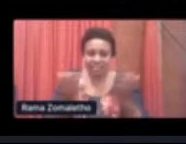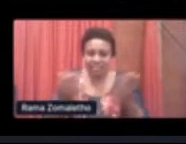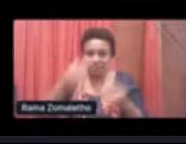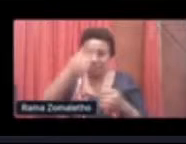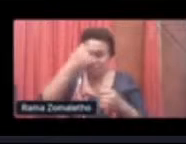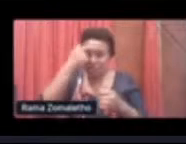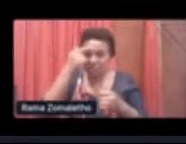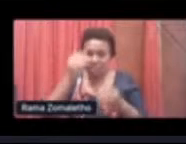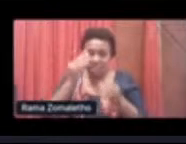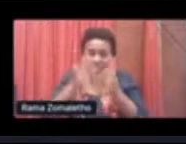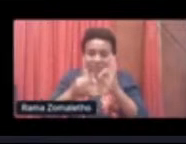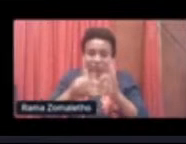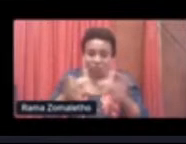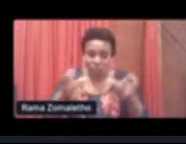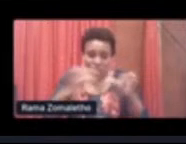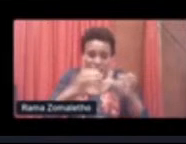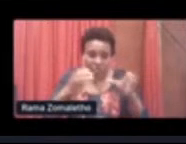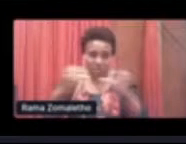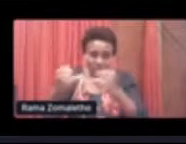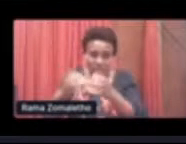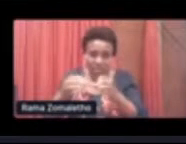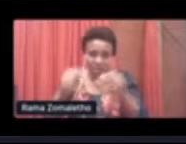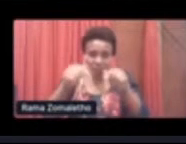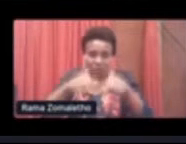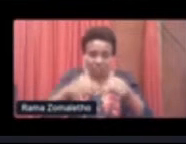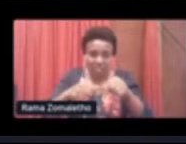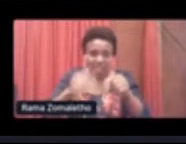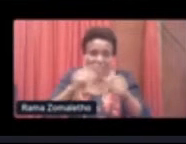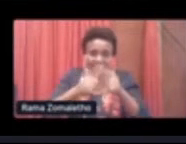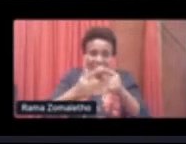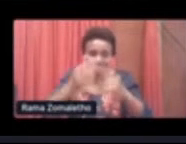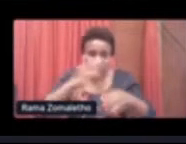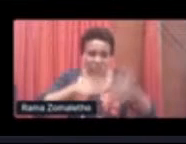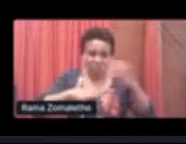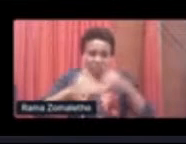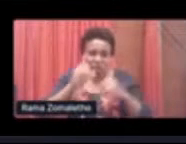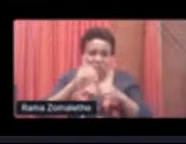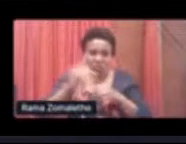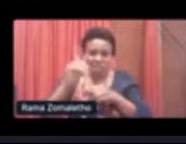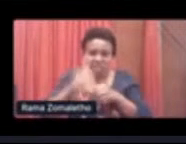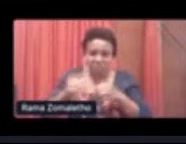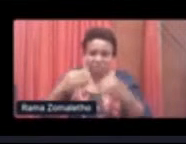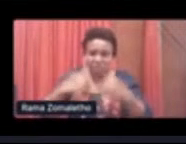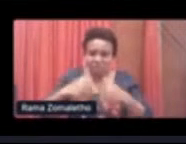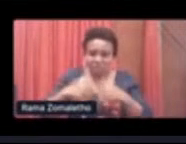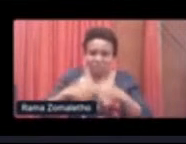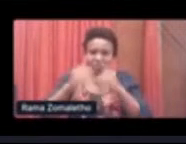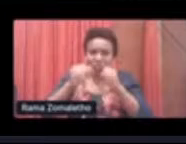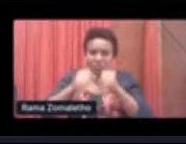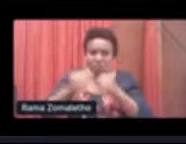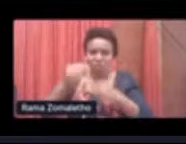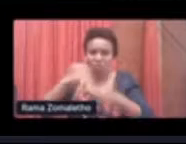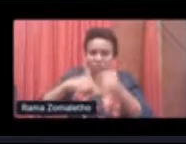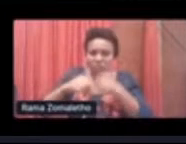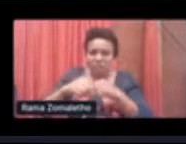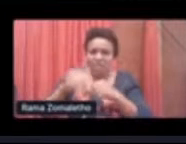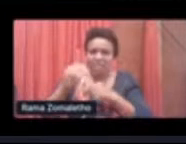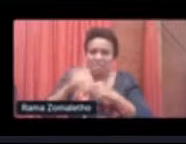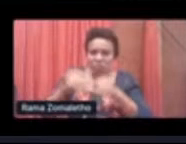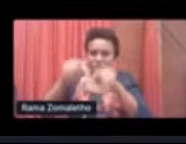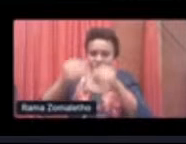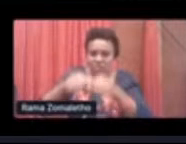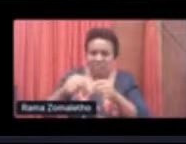gathered today and we are looking at the contribution of the diaspora, it's mainly to look at the contribution of the diaspora to